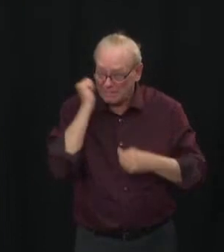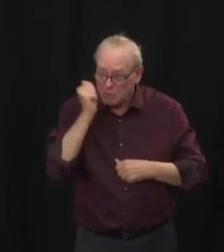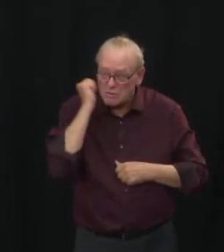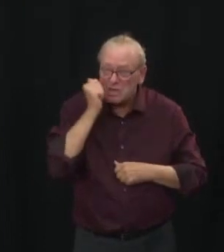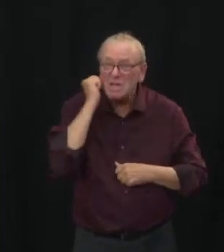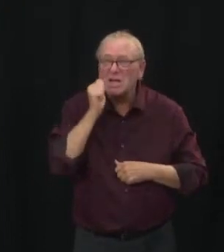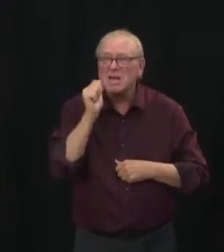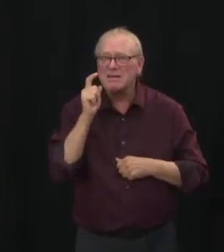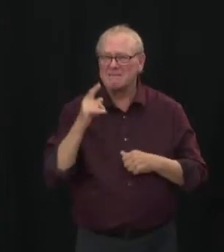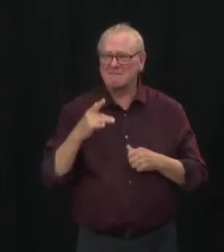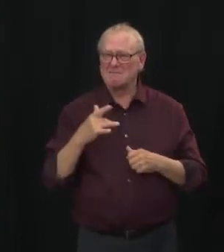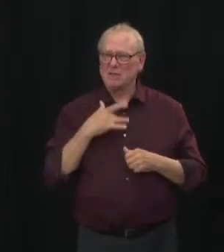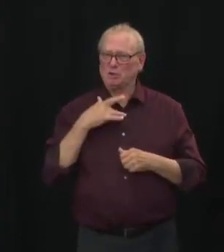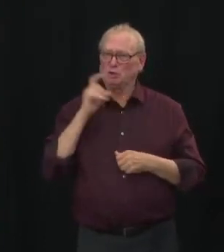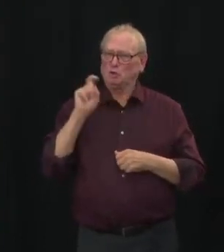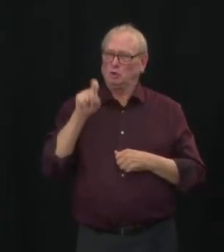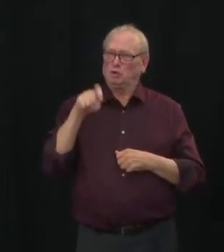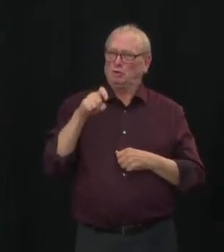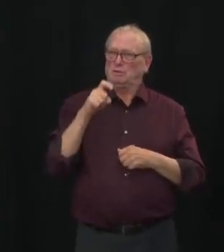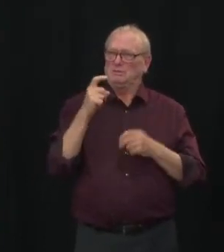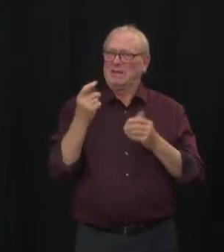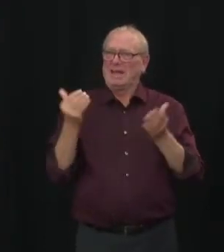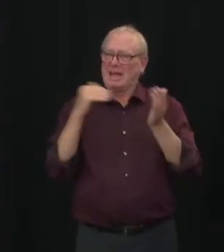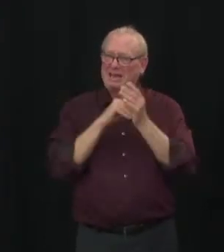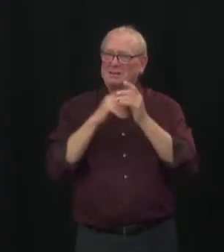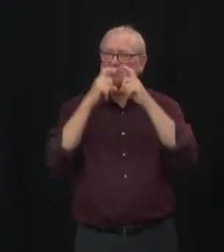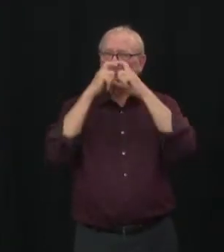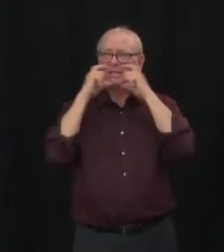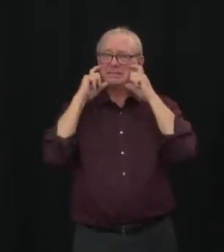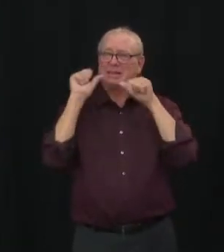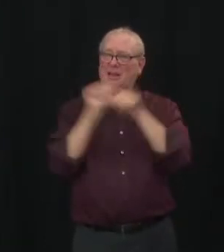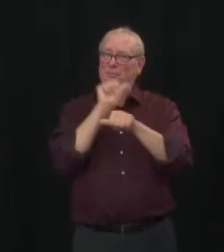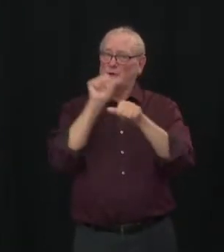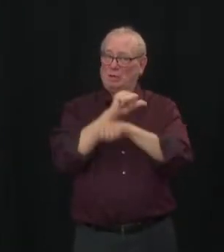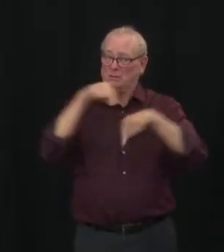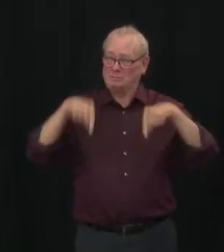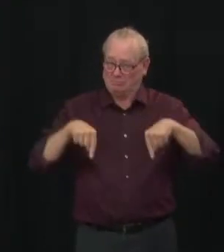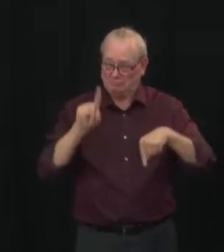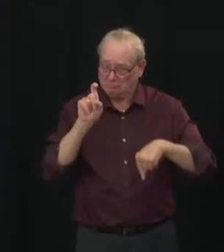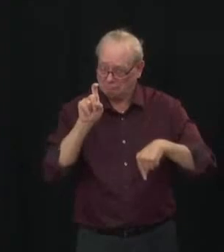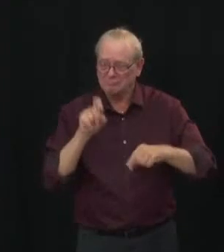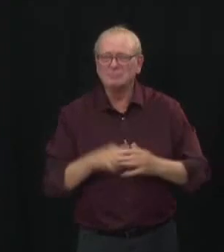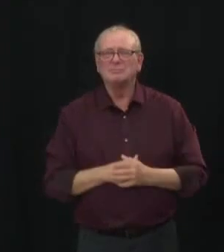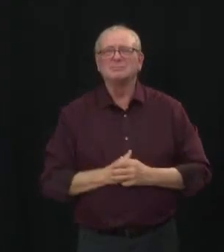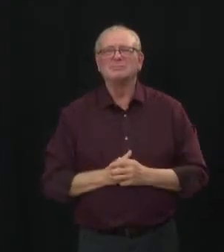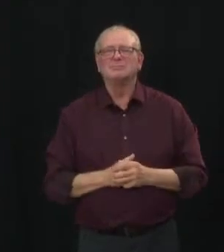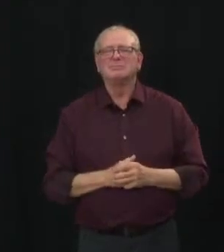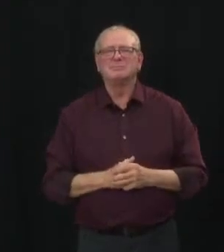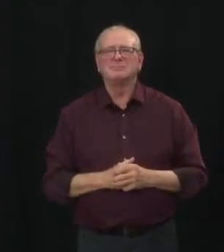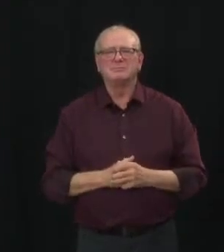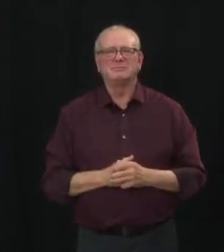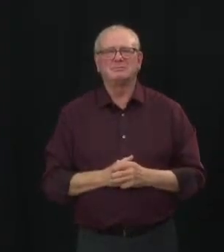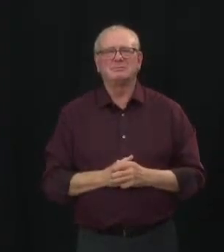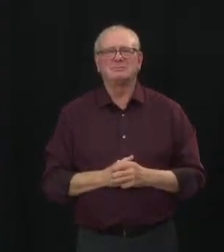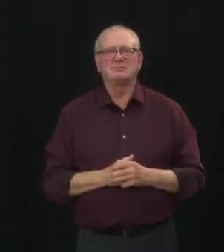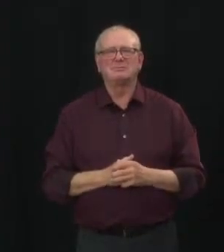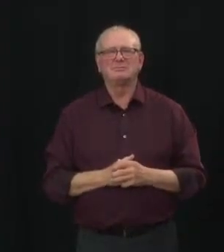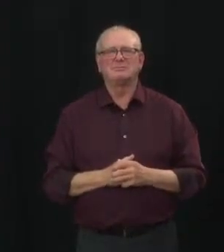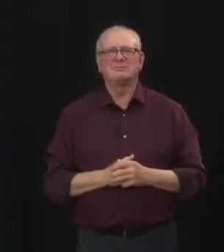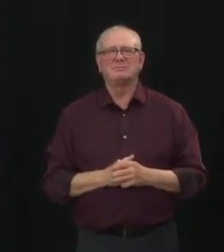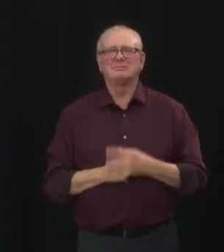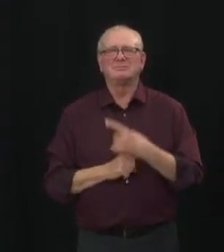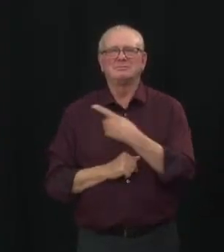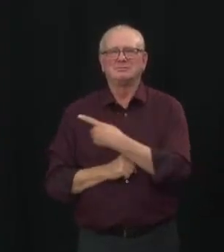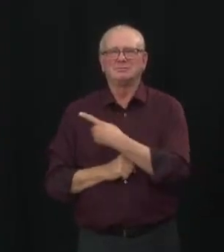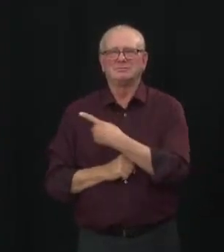you recommend that we start wearing masks in Alberta again? It's certainly a prudent step to wear masks